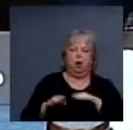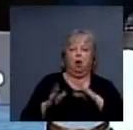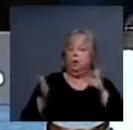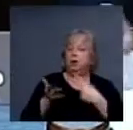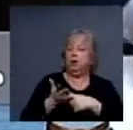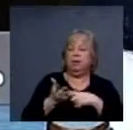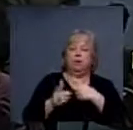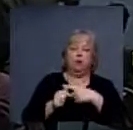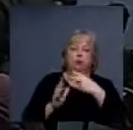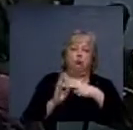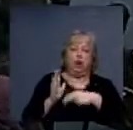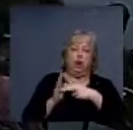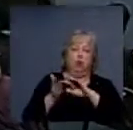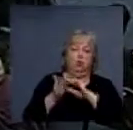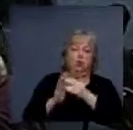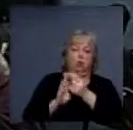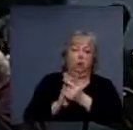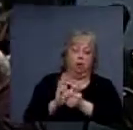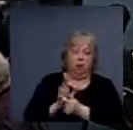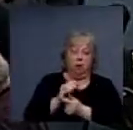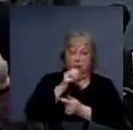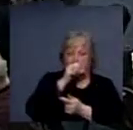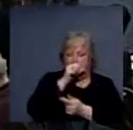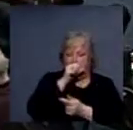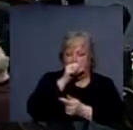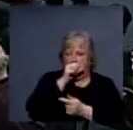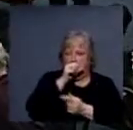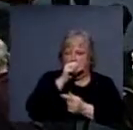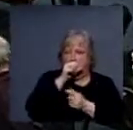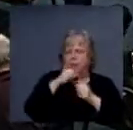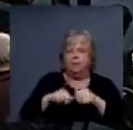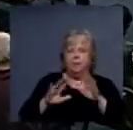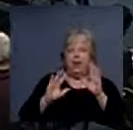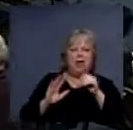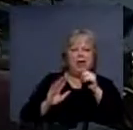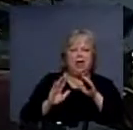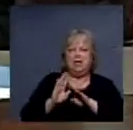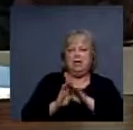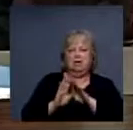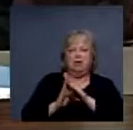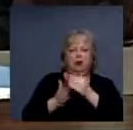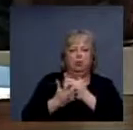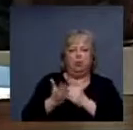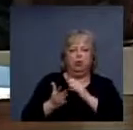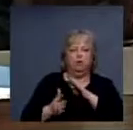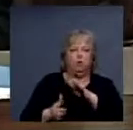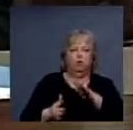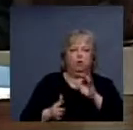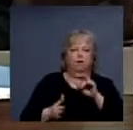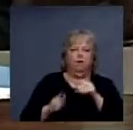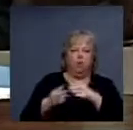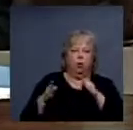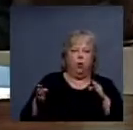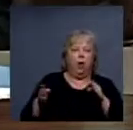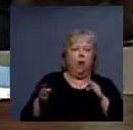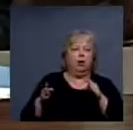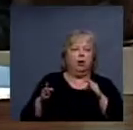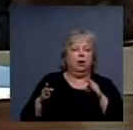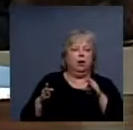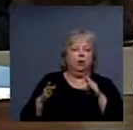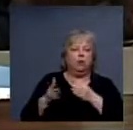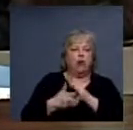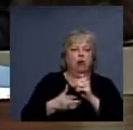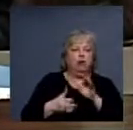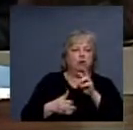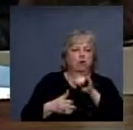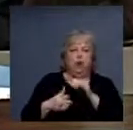for the first reading of the ordinance, please. An ordinance to abandon the undeveloped portion of the 44-foot wide Rose Street right-of-way located between